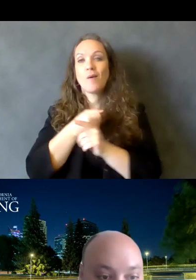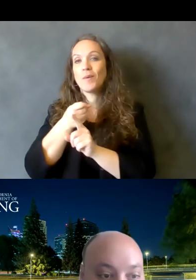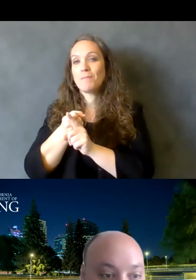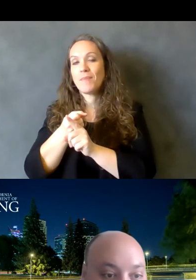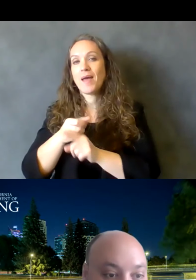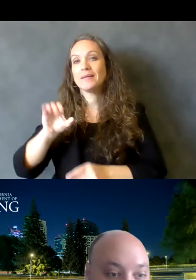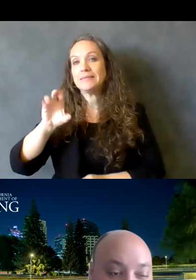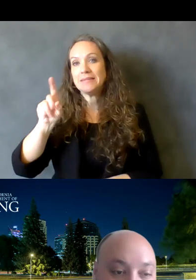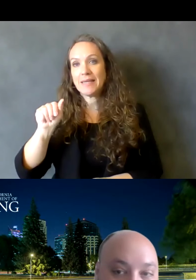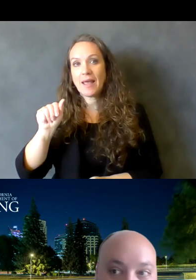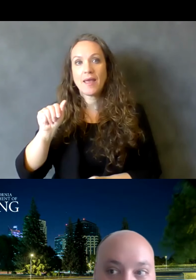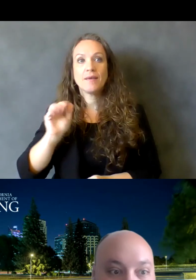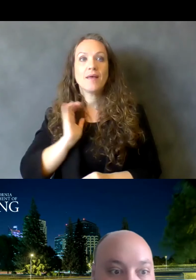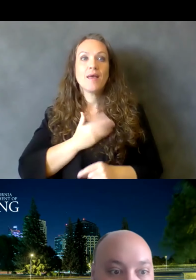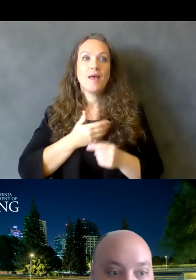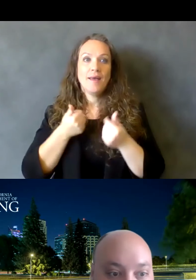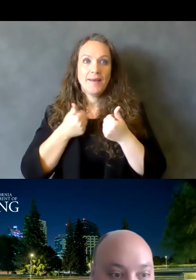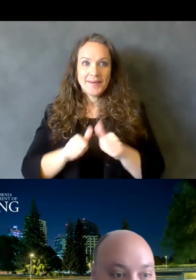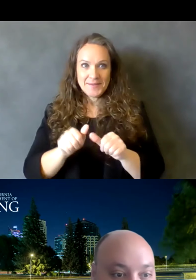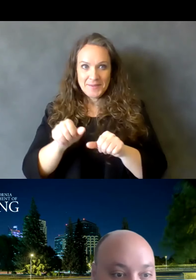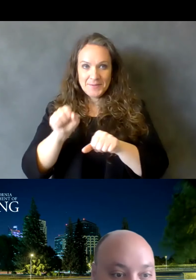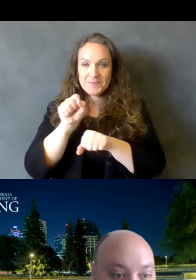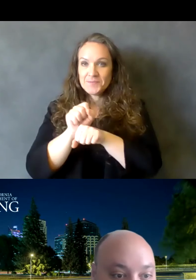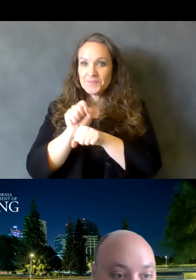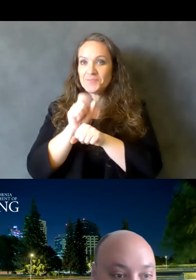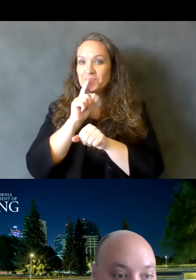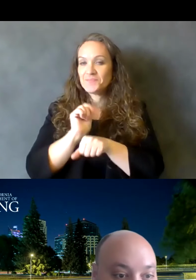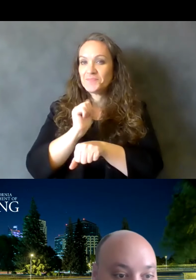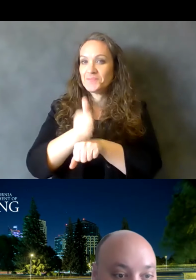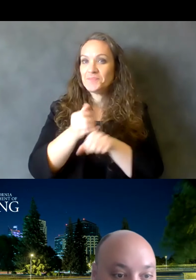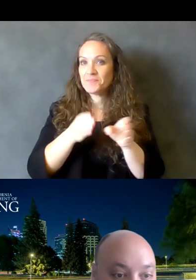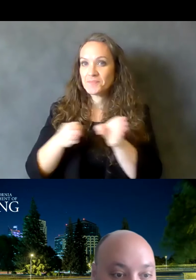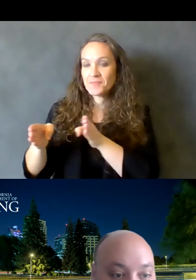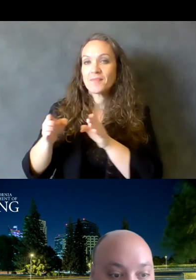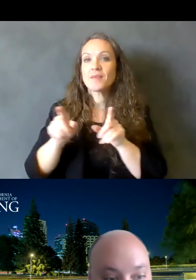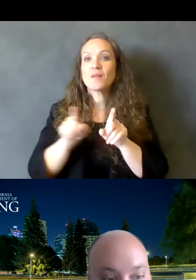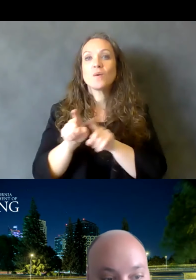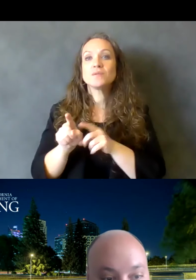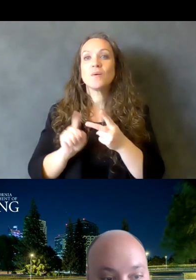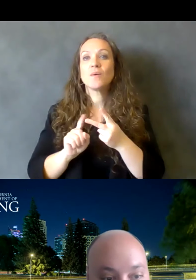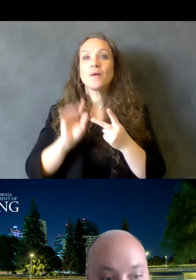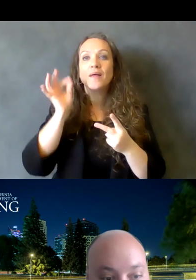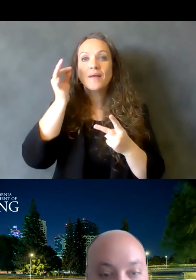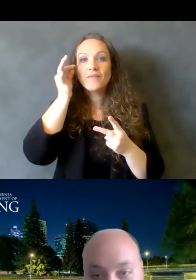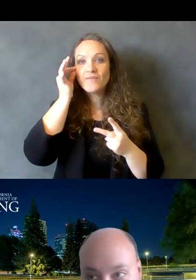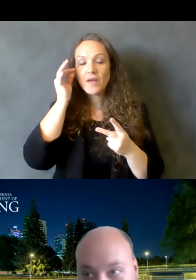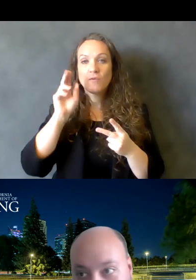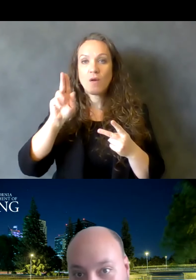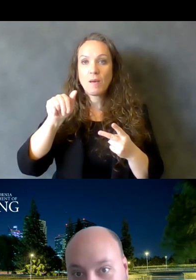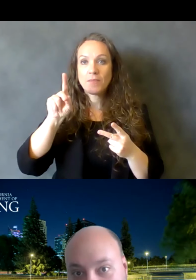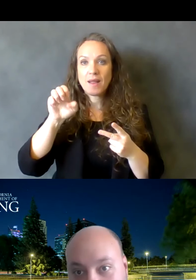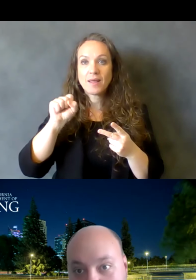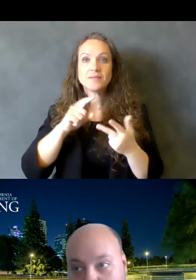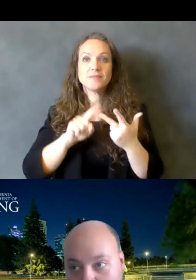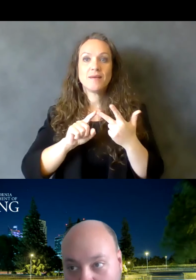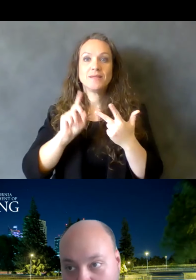efforts and work in implementing the master plan, as well as federal updates on COVID relief funding and some departmental